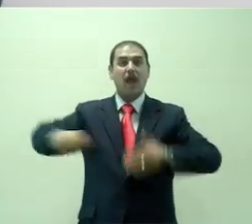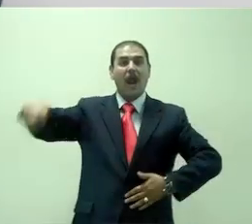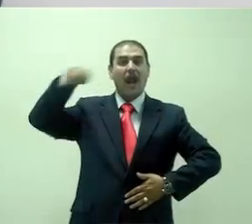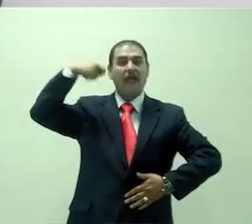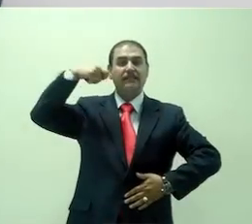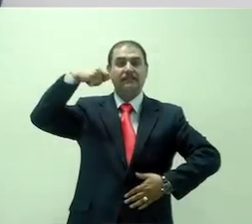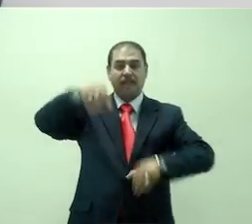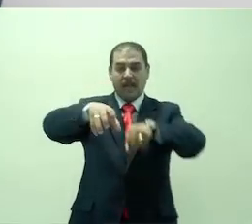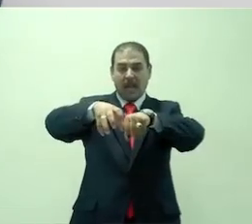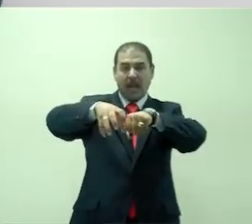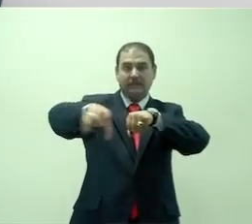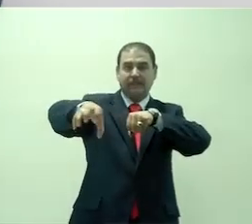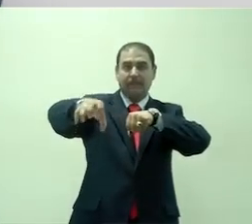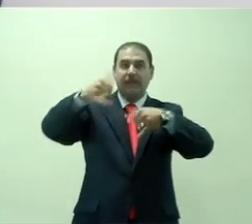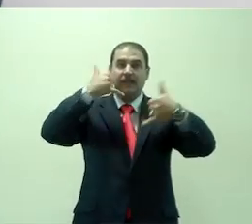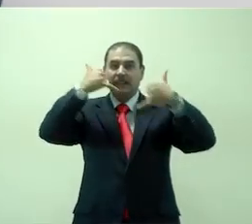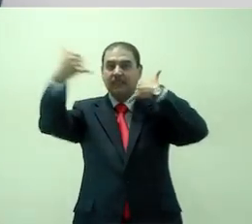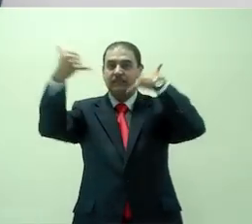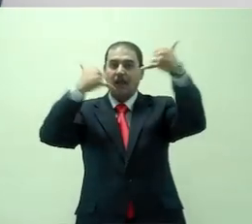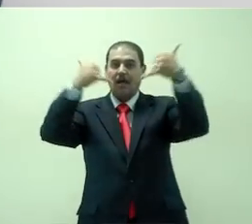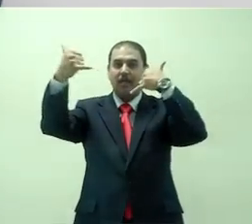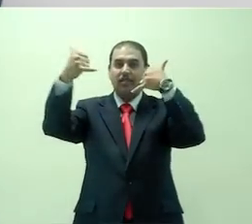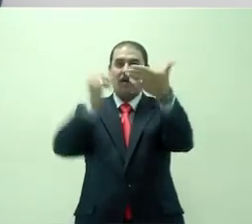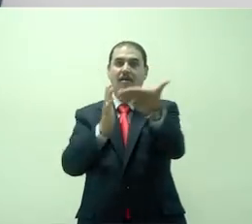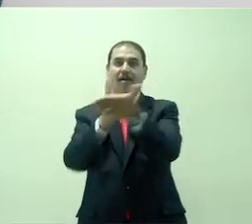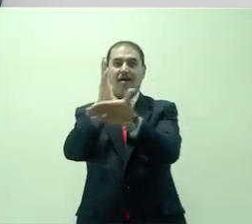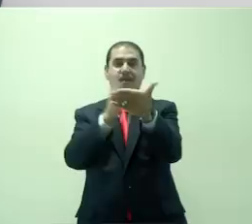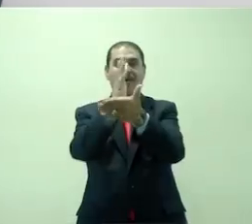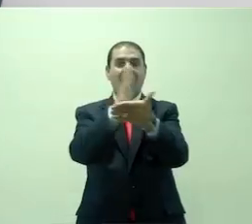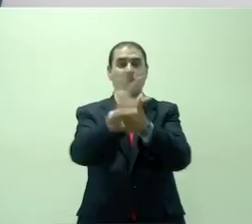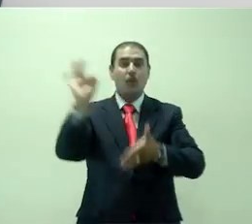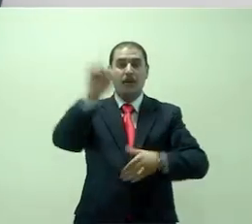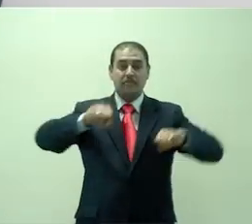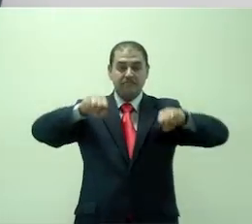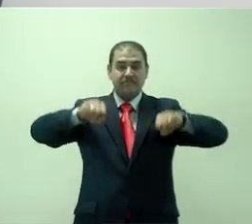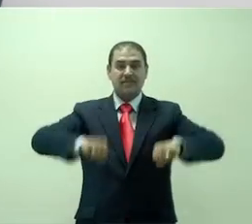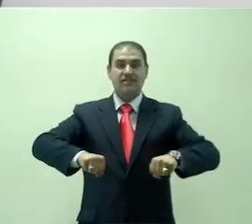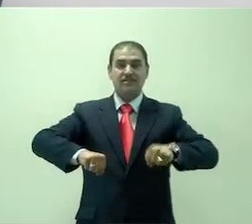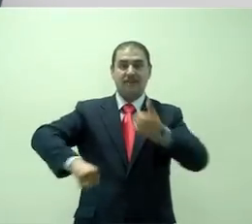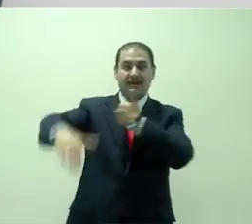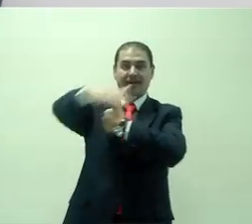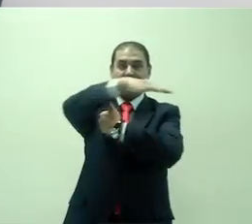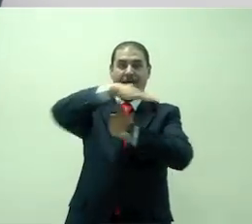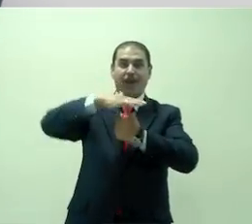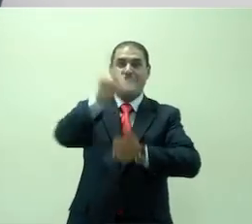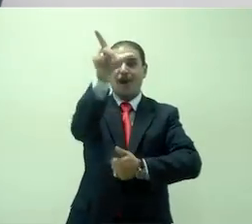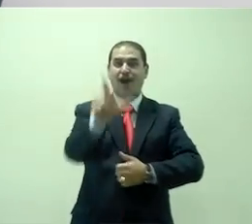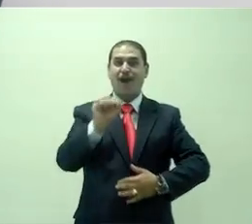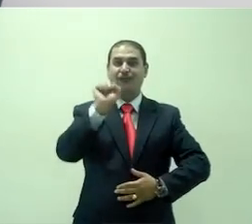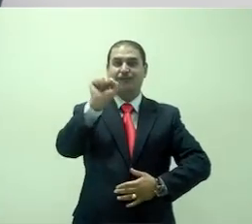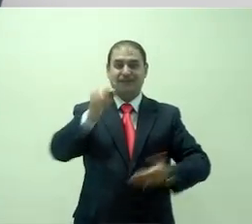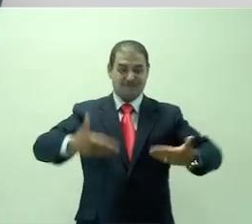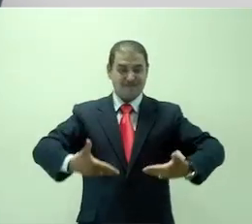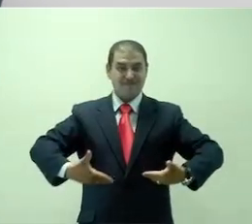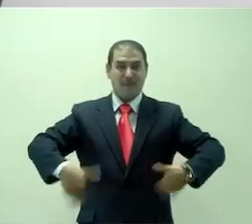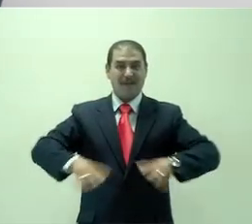at the High Council for the Affairs of Persons with Disabilities. Alia, welcome. Thank you.